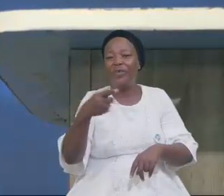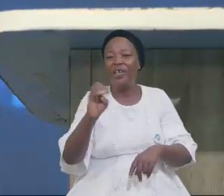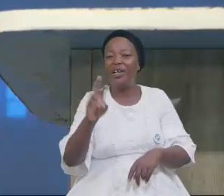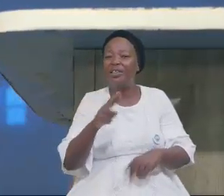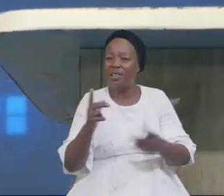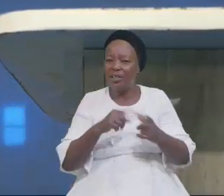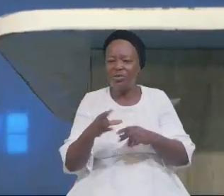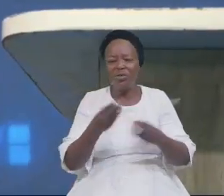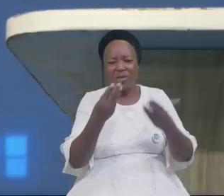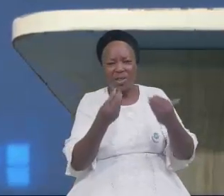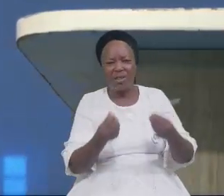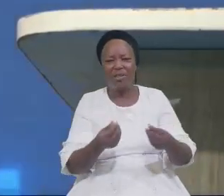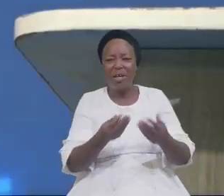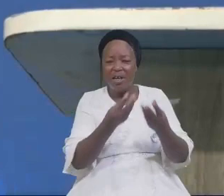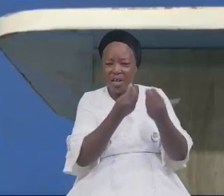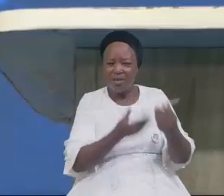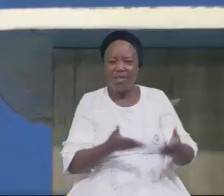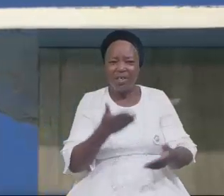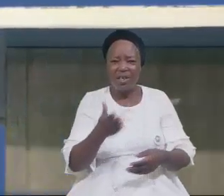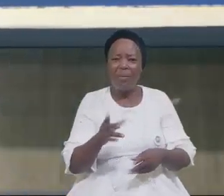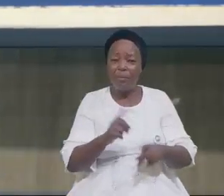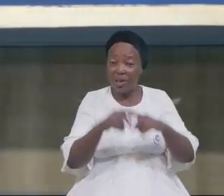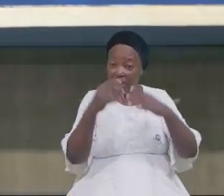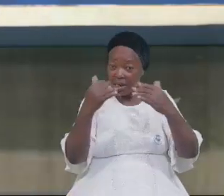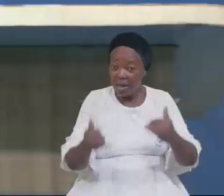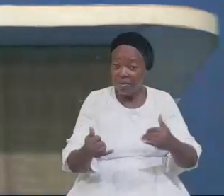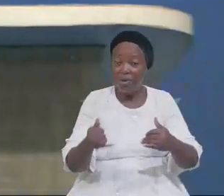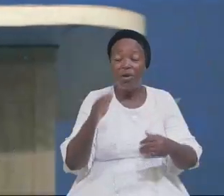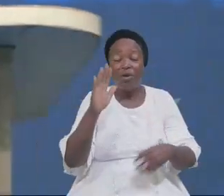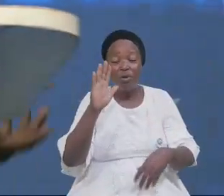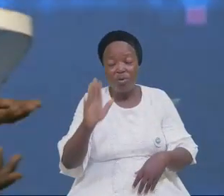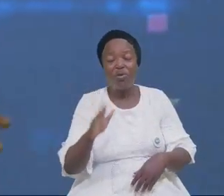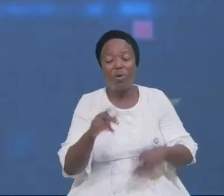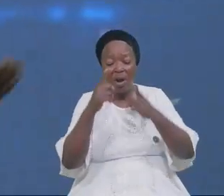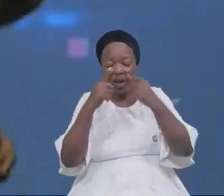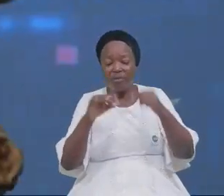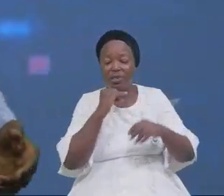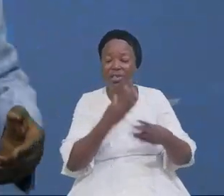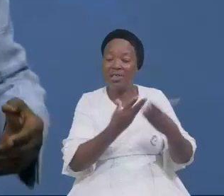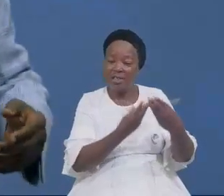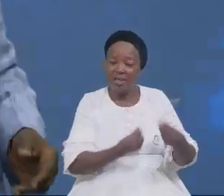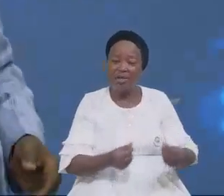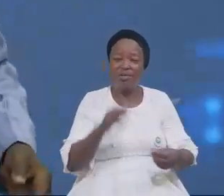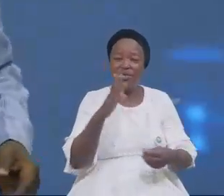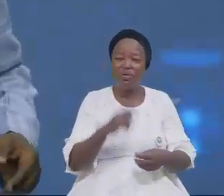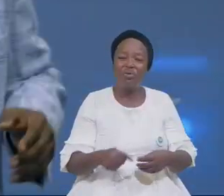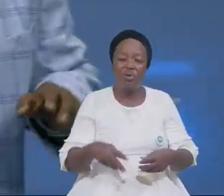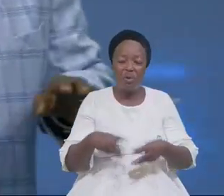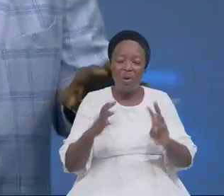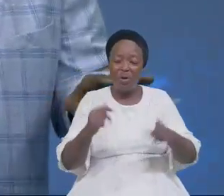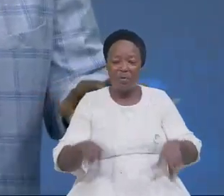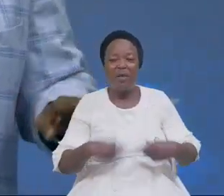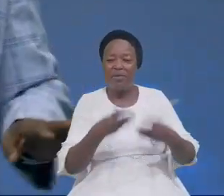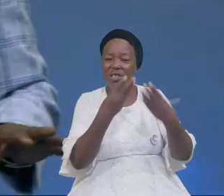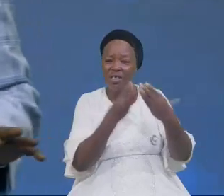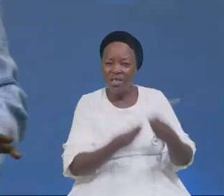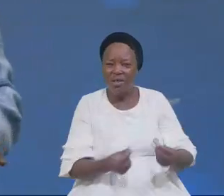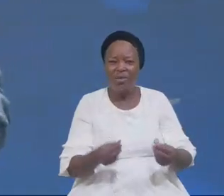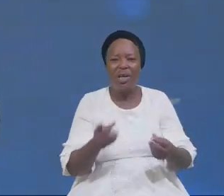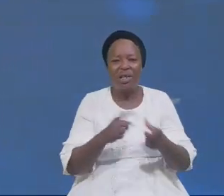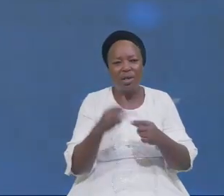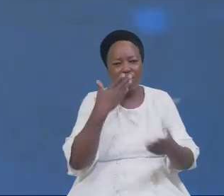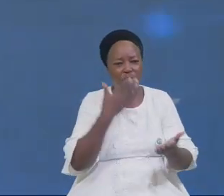your life is gentle, your language is gentle, your disposition is gentle. And goodness,